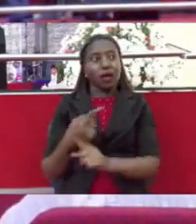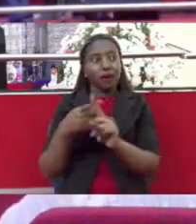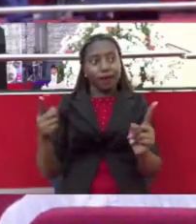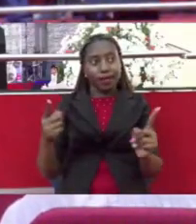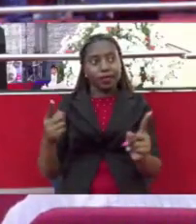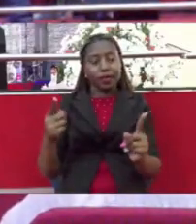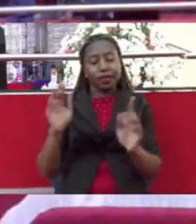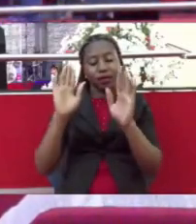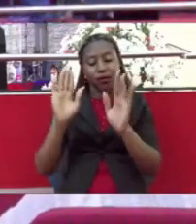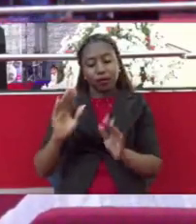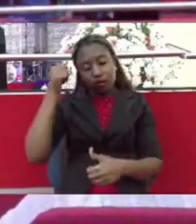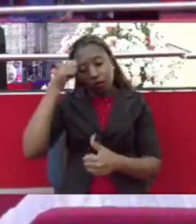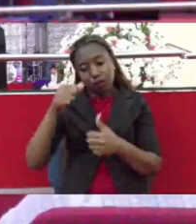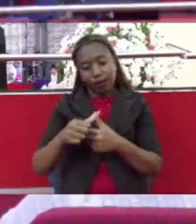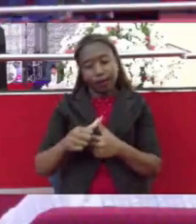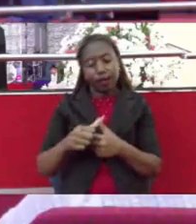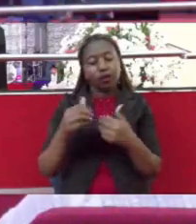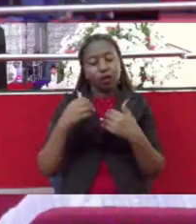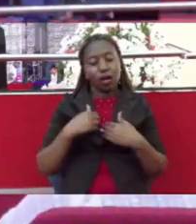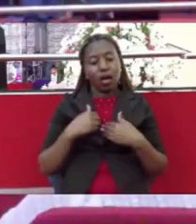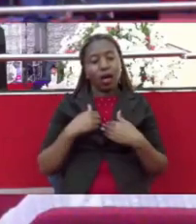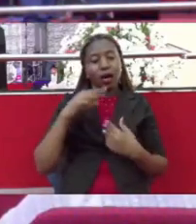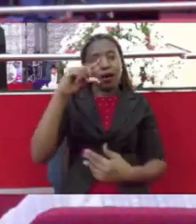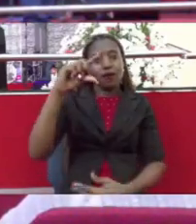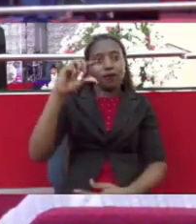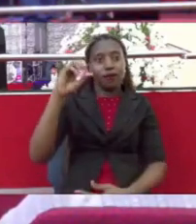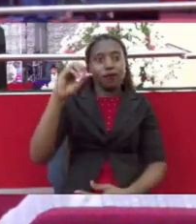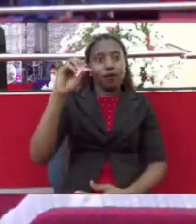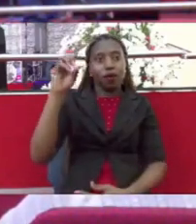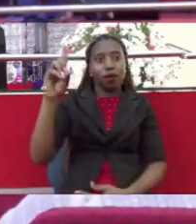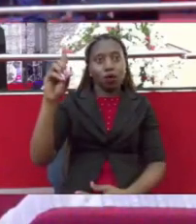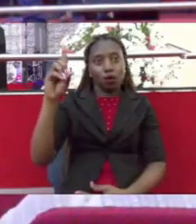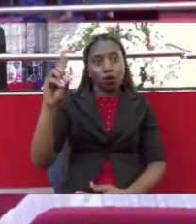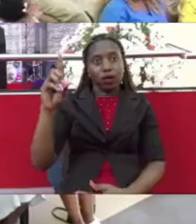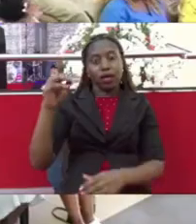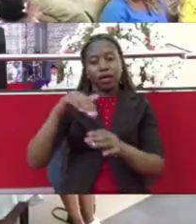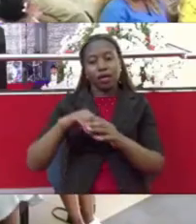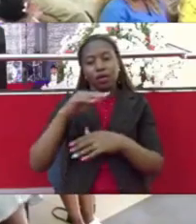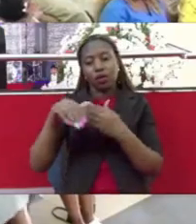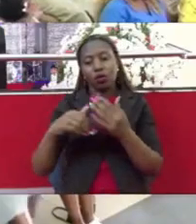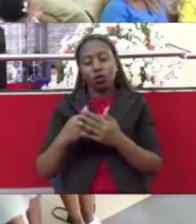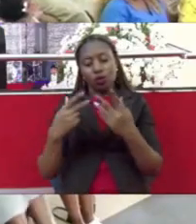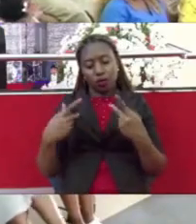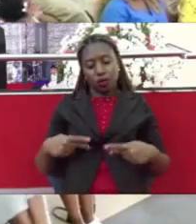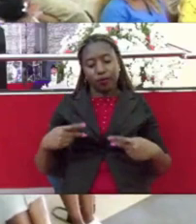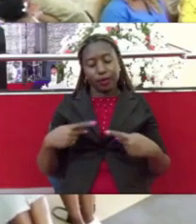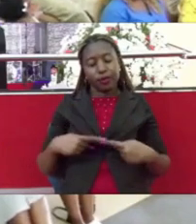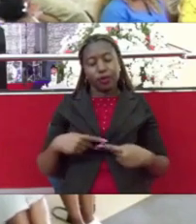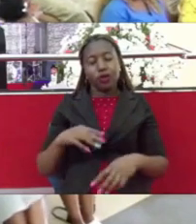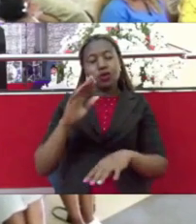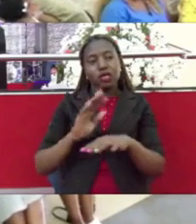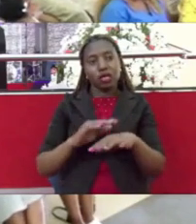gold in every person. Lakini ukumbuke kwamba pana dhahabu kwa kila mtu. Yeah, so it's good always to look not just at